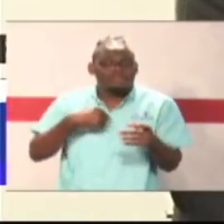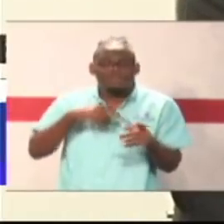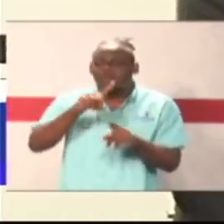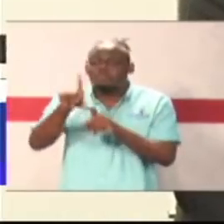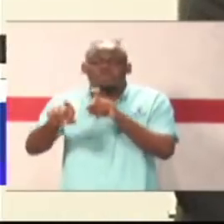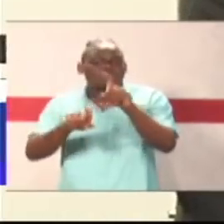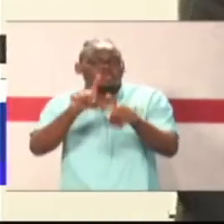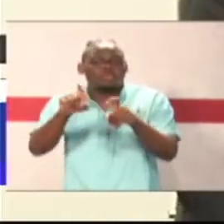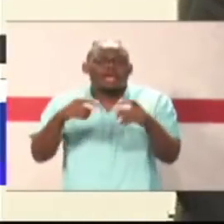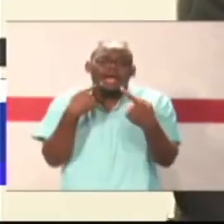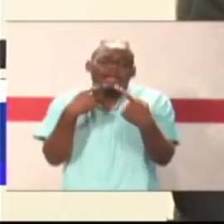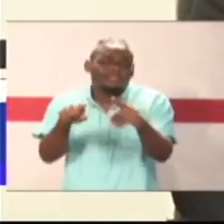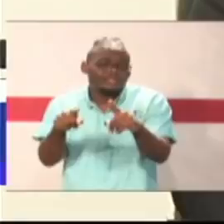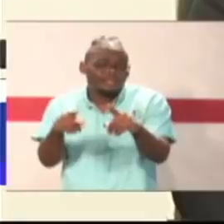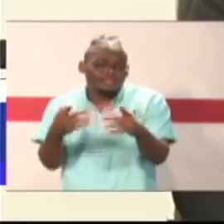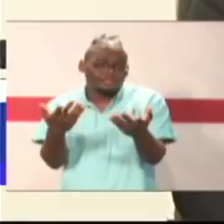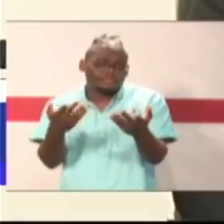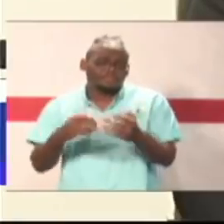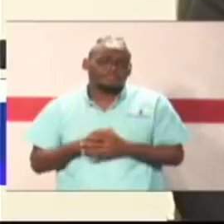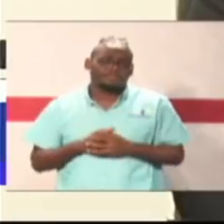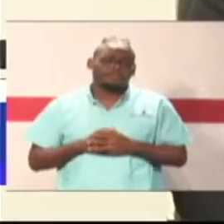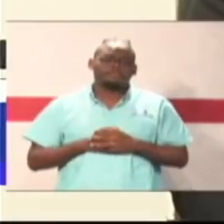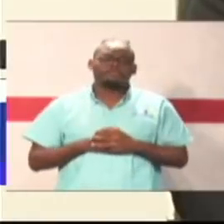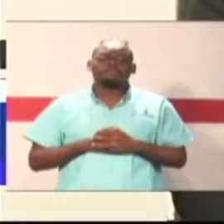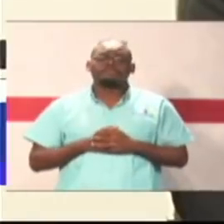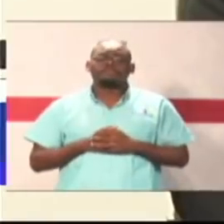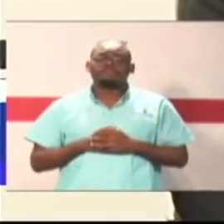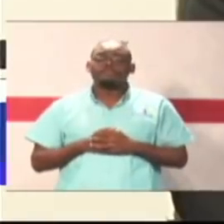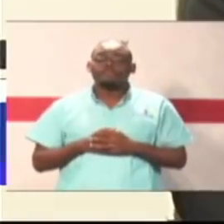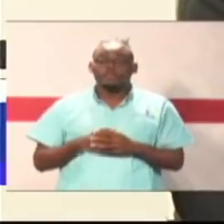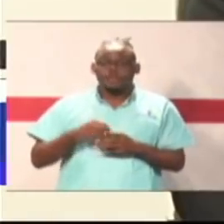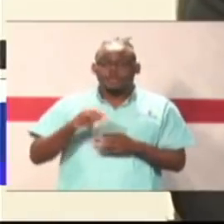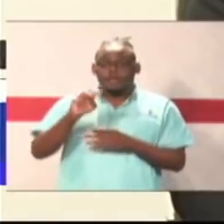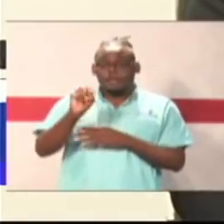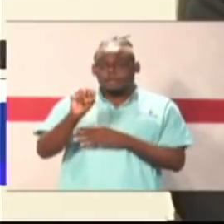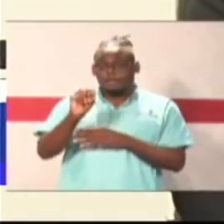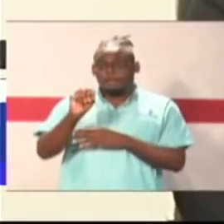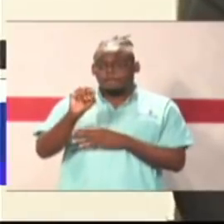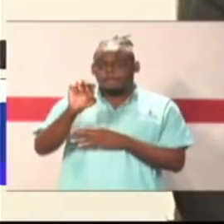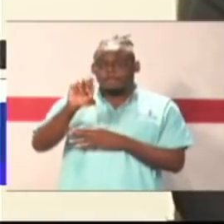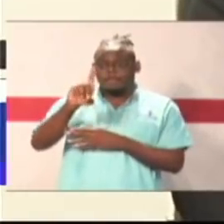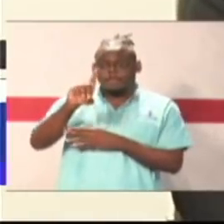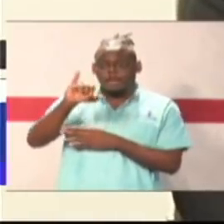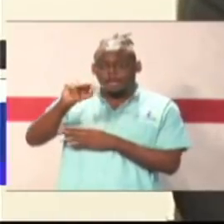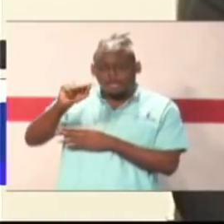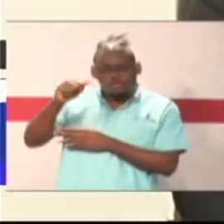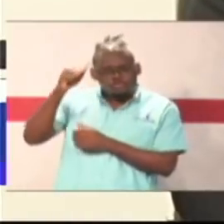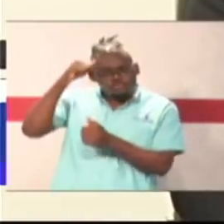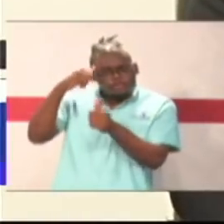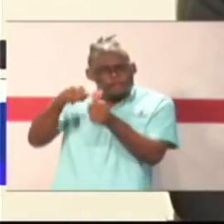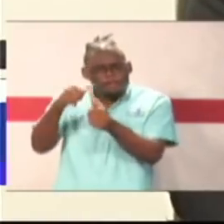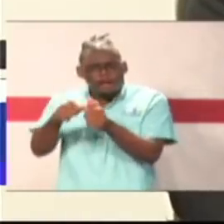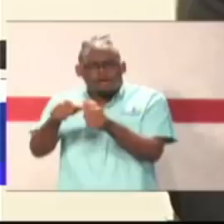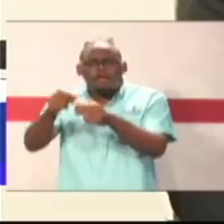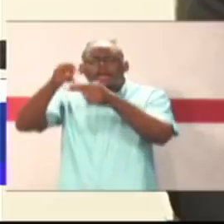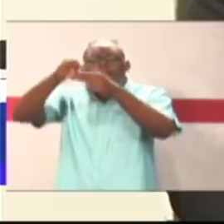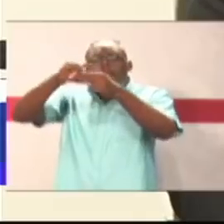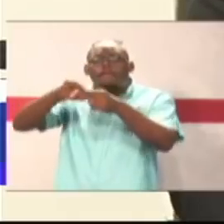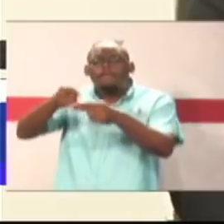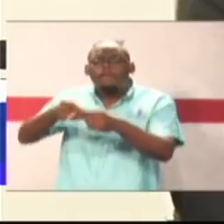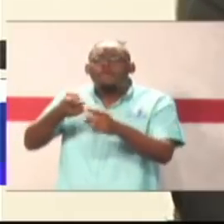to state your name and the name of the media house that you represent before asking no more than 2 brief